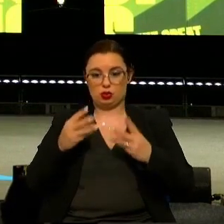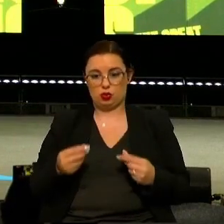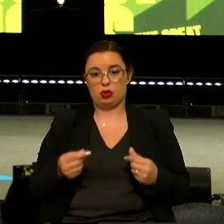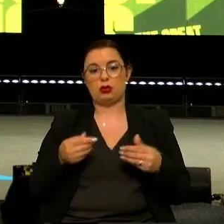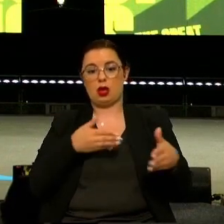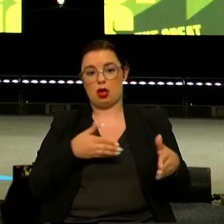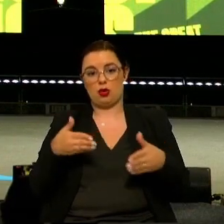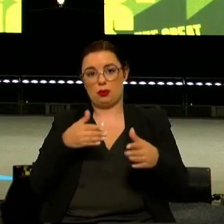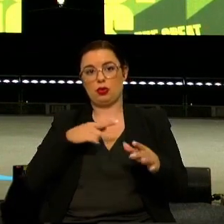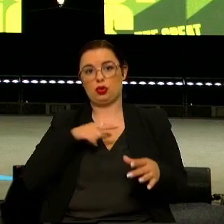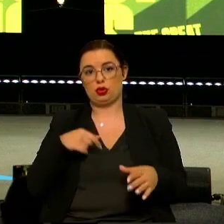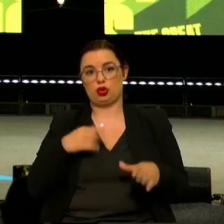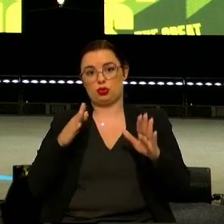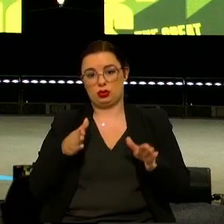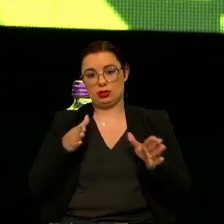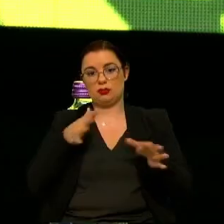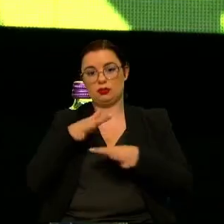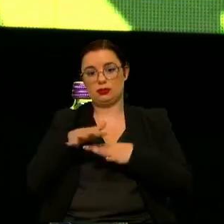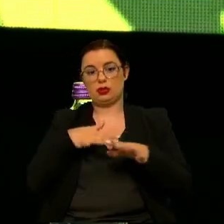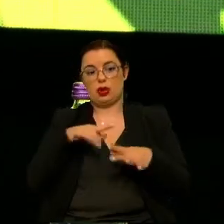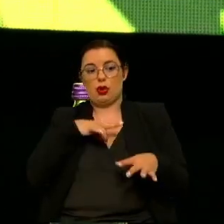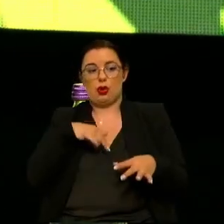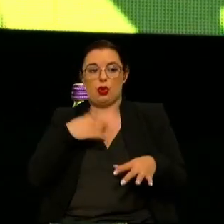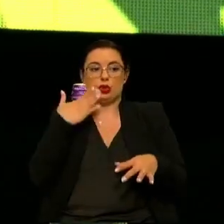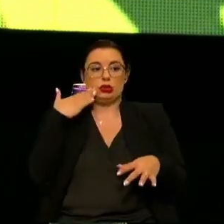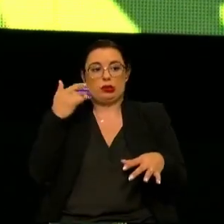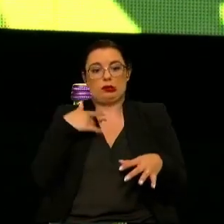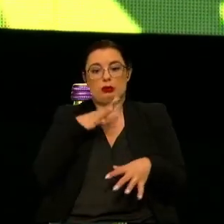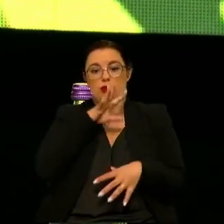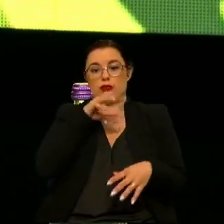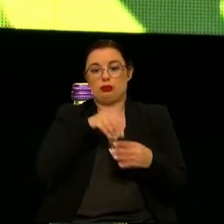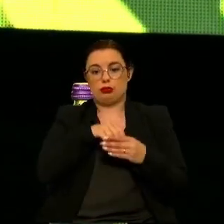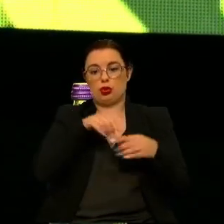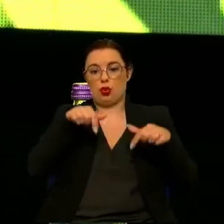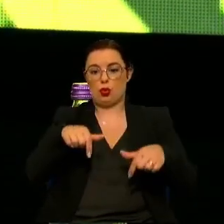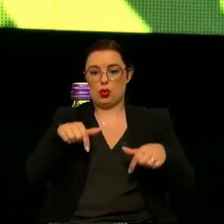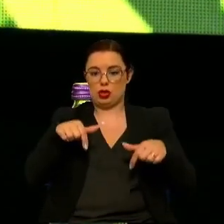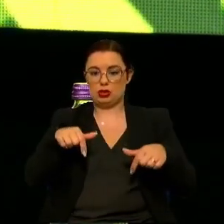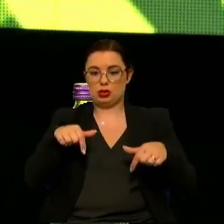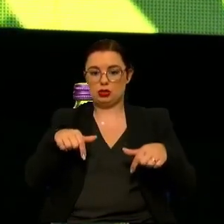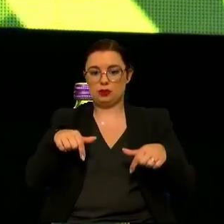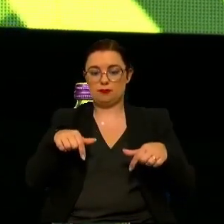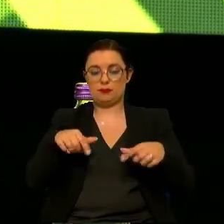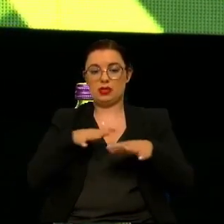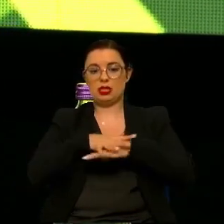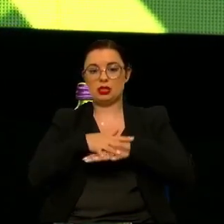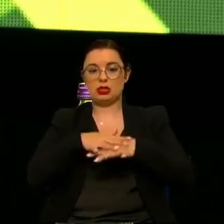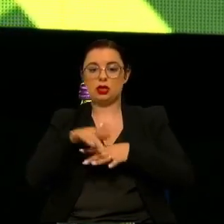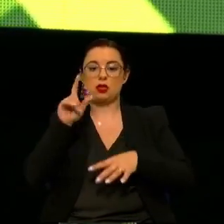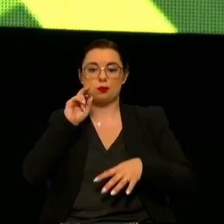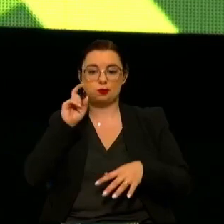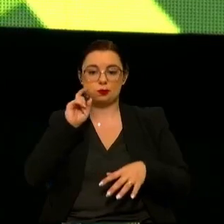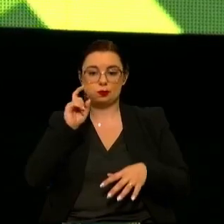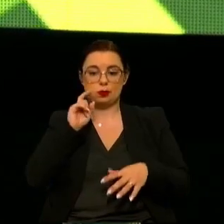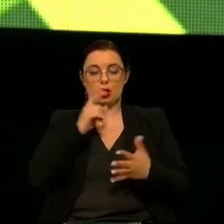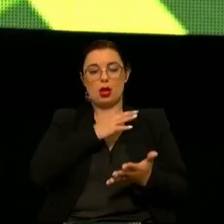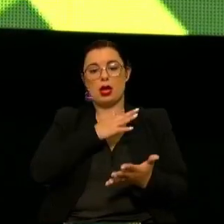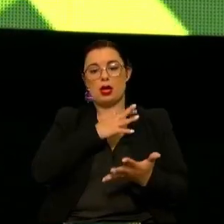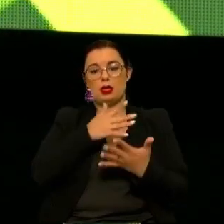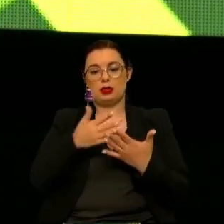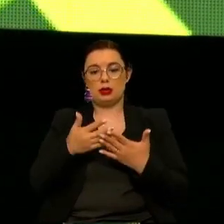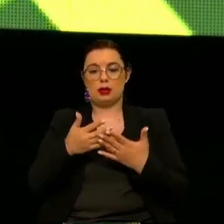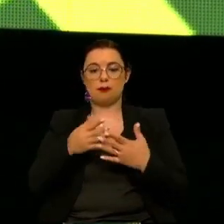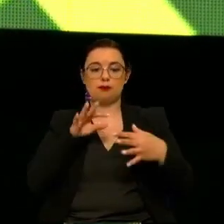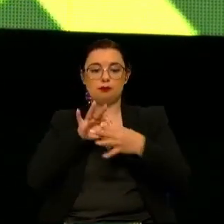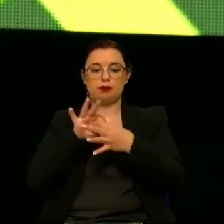to quantum communication. And we will try to bring together the different islands of